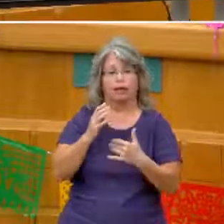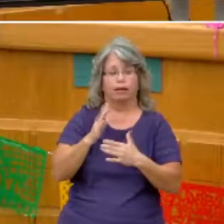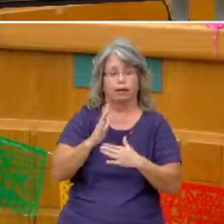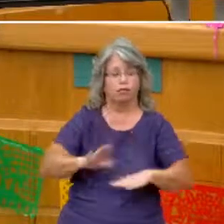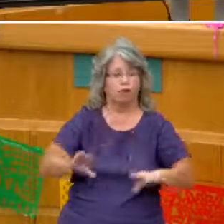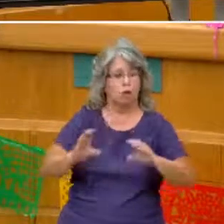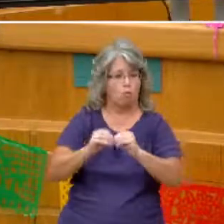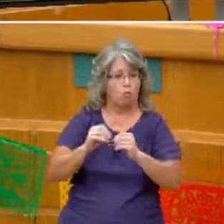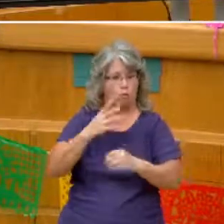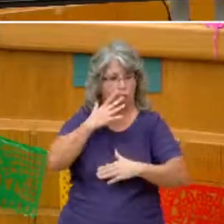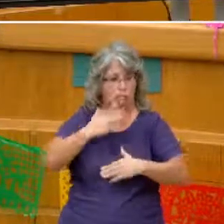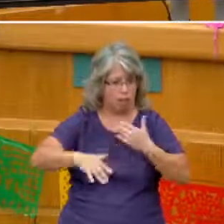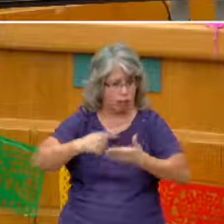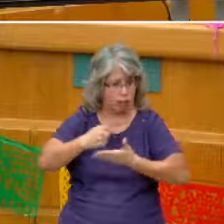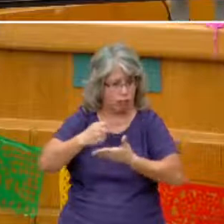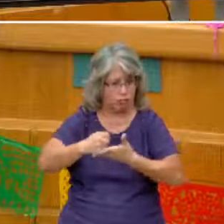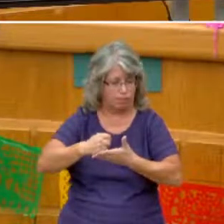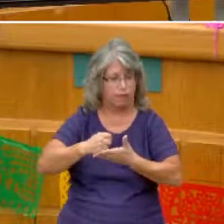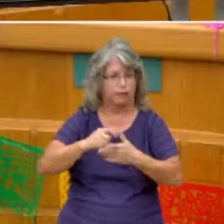Richard M. Borchard